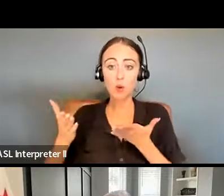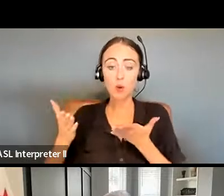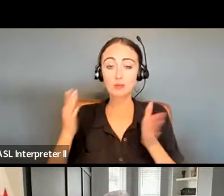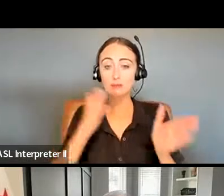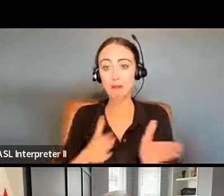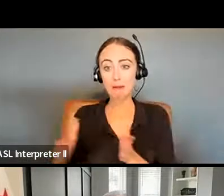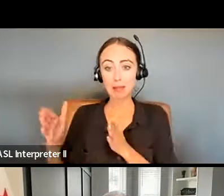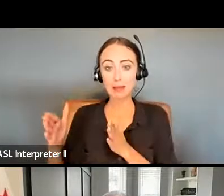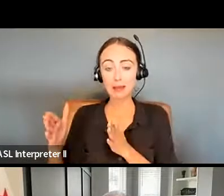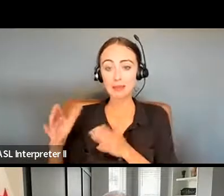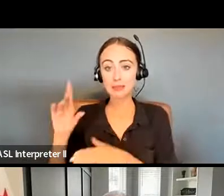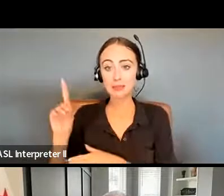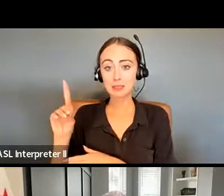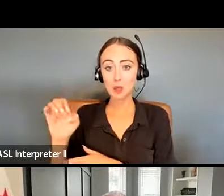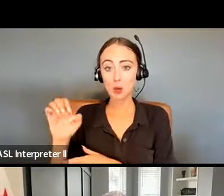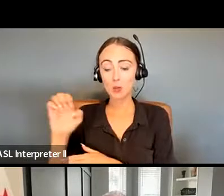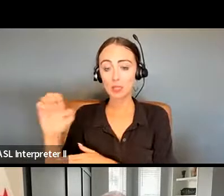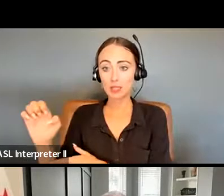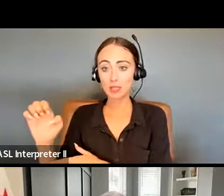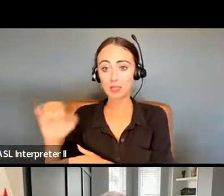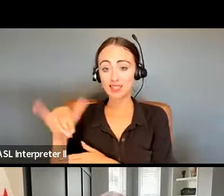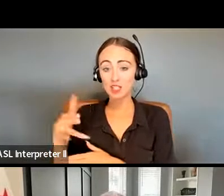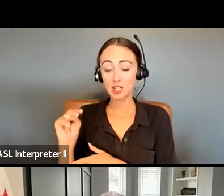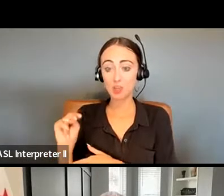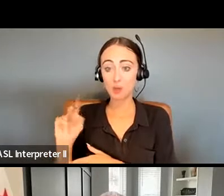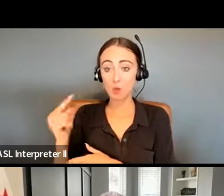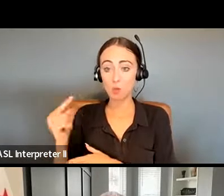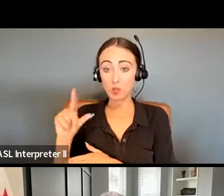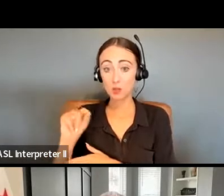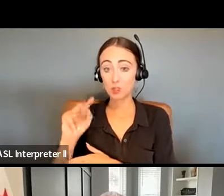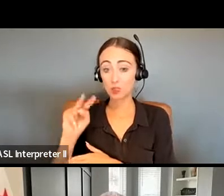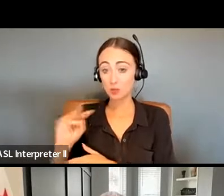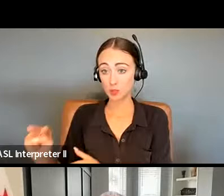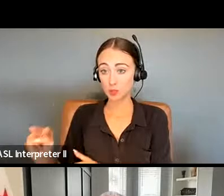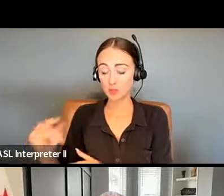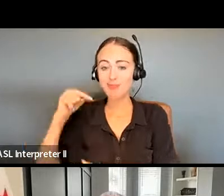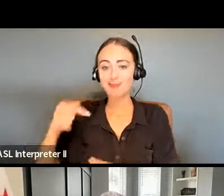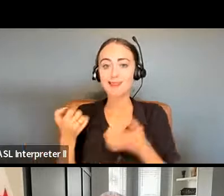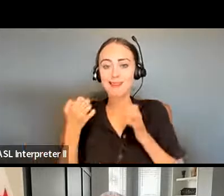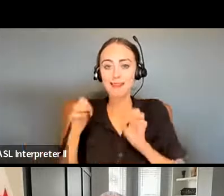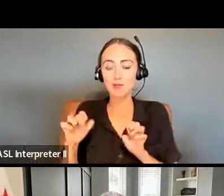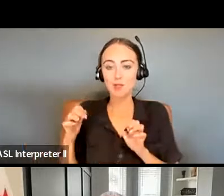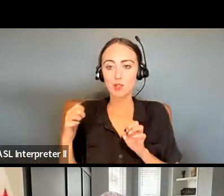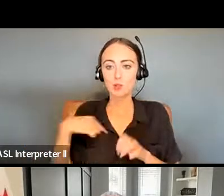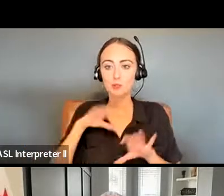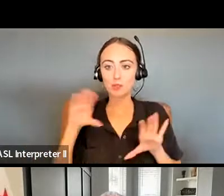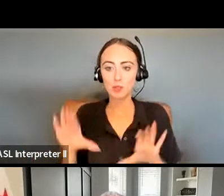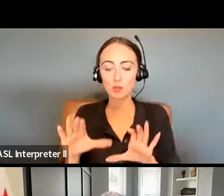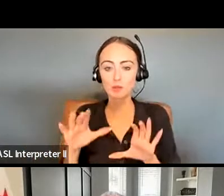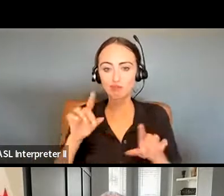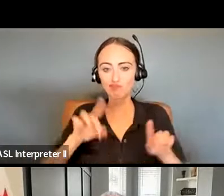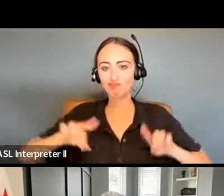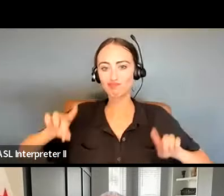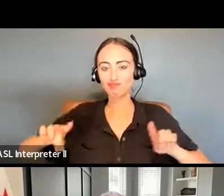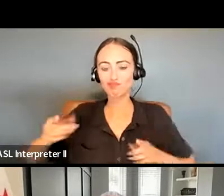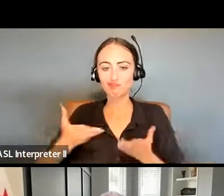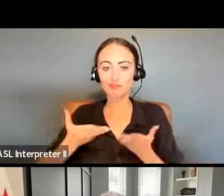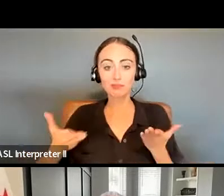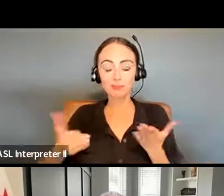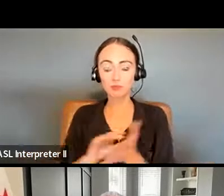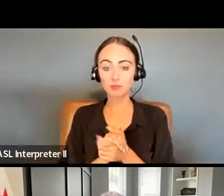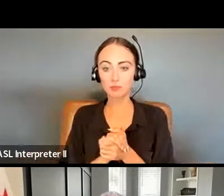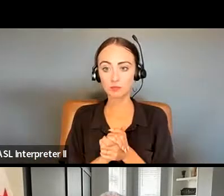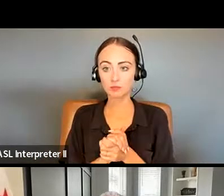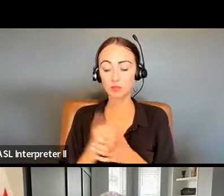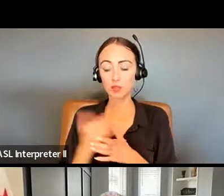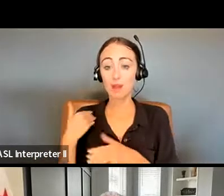plans to DOEE by January 1, 2022. This is part of an effort we've been making with respect to various commodities and so on to